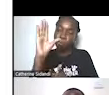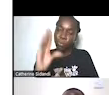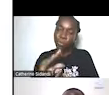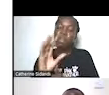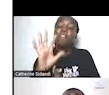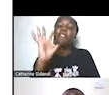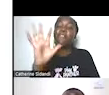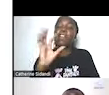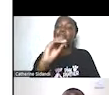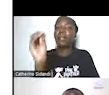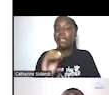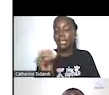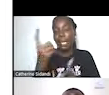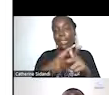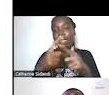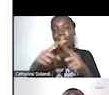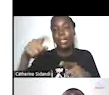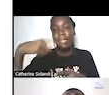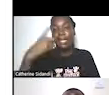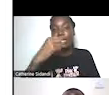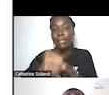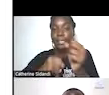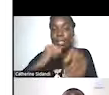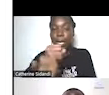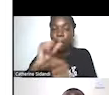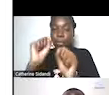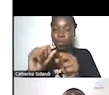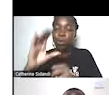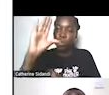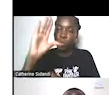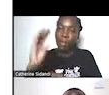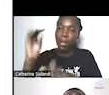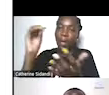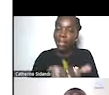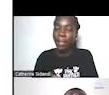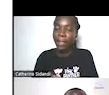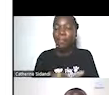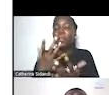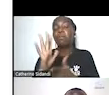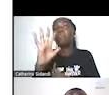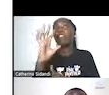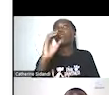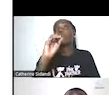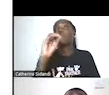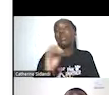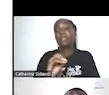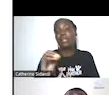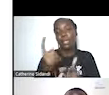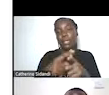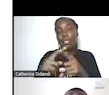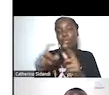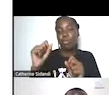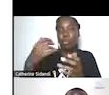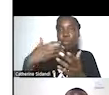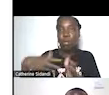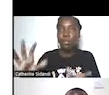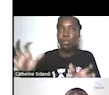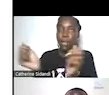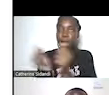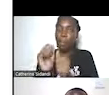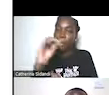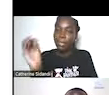believe that next year it might reduce again by another 5%. So we should have lost 10% in 2 years. So